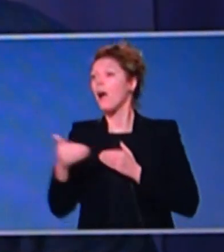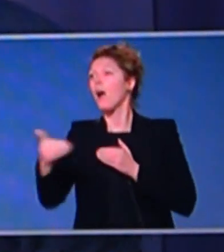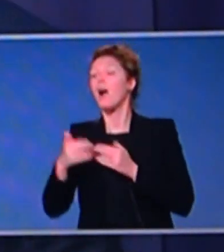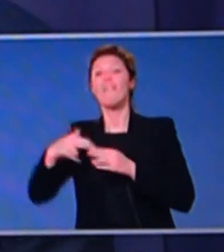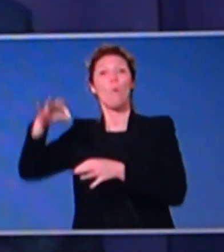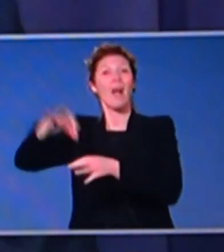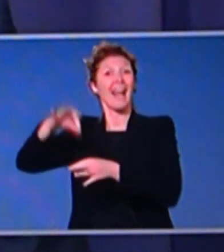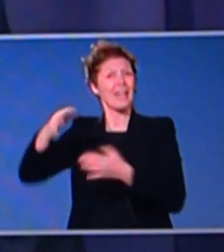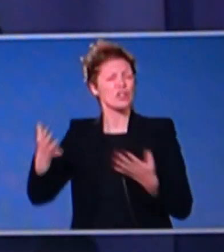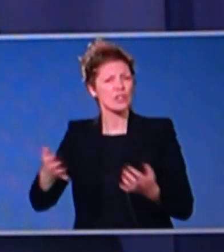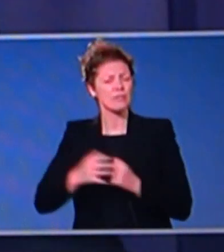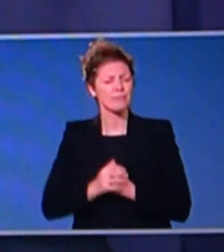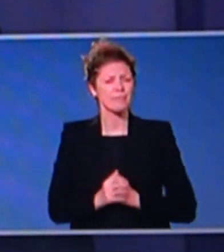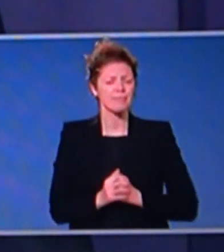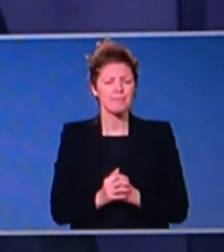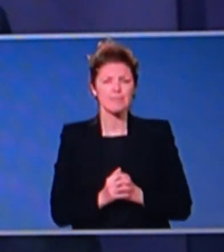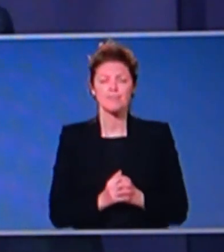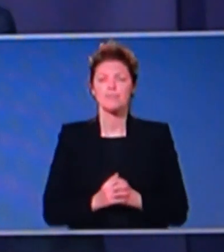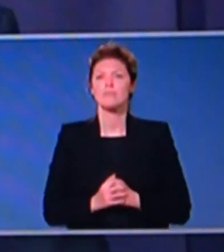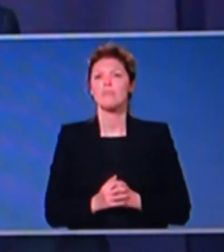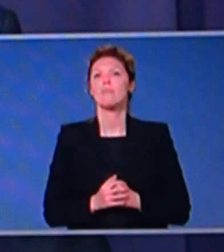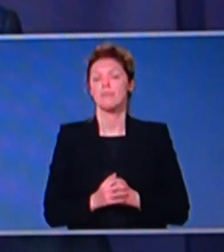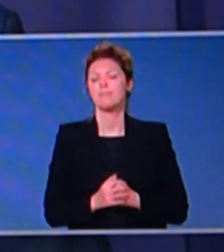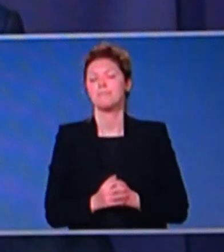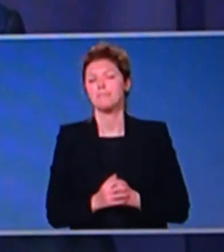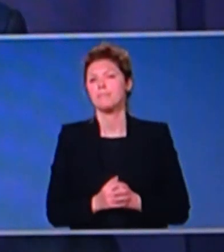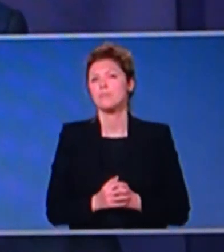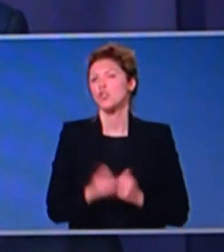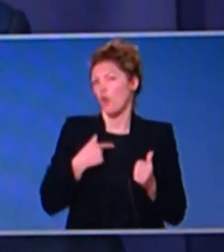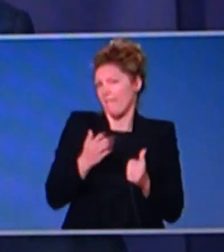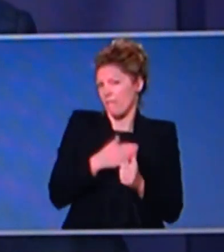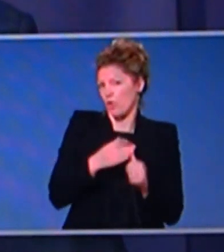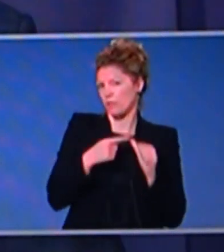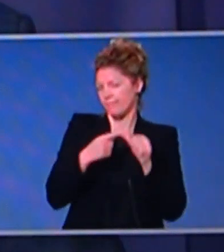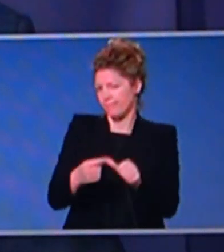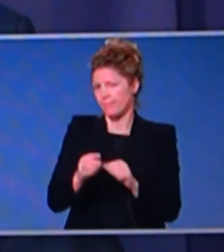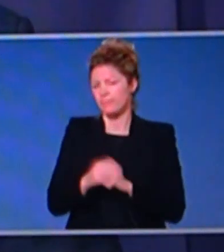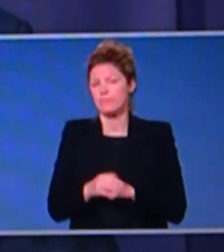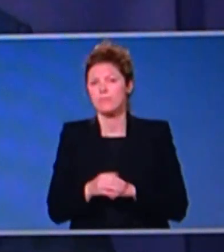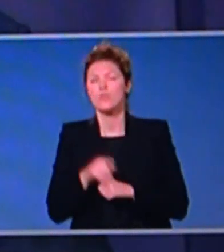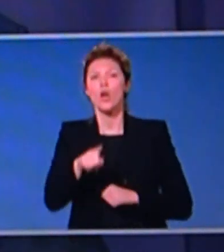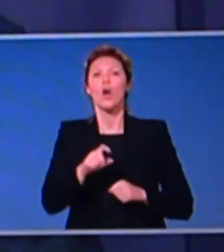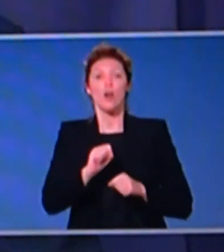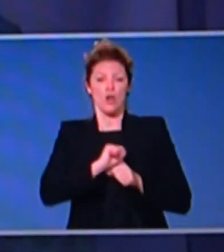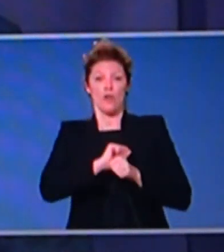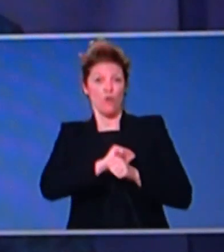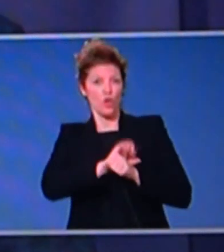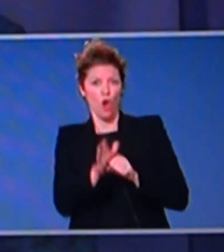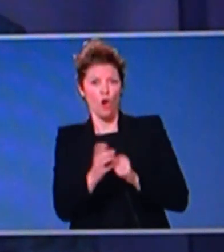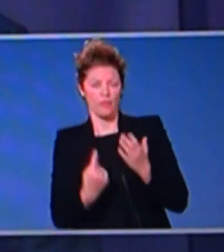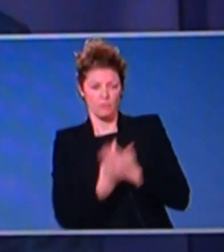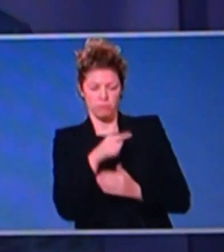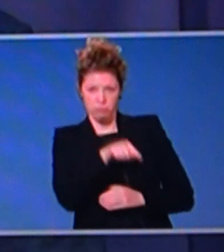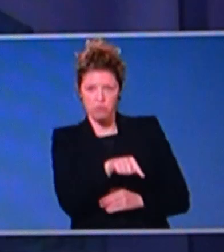circumstances? Well, let me do with the first question. Job seeker supplement, COVID supplement, which has begun this